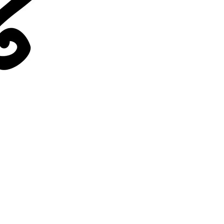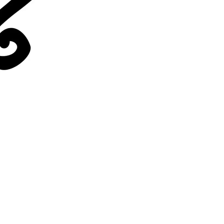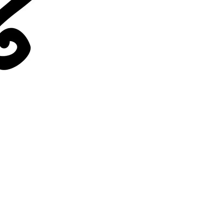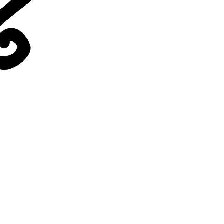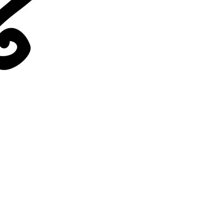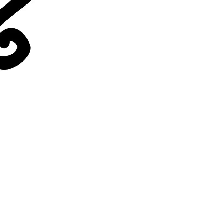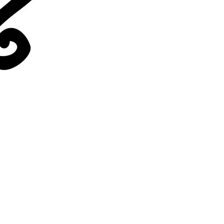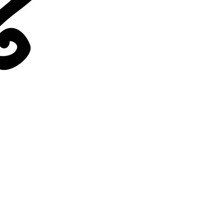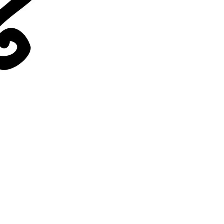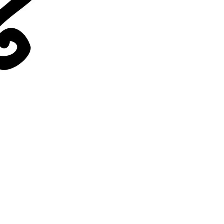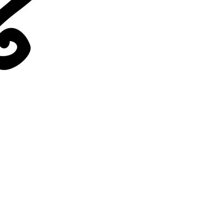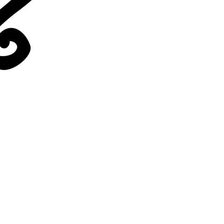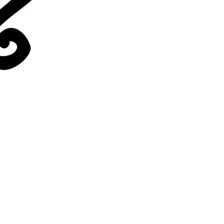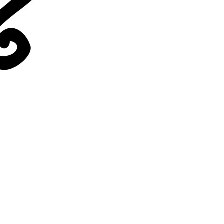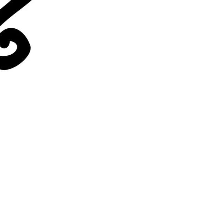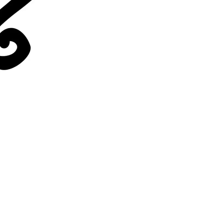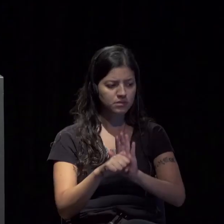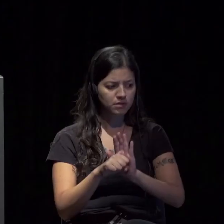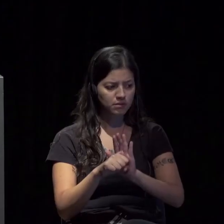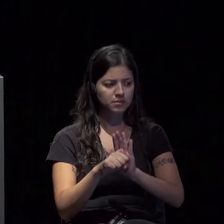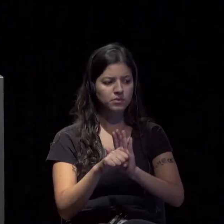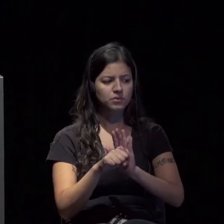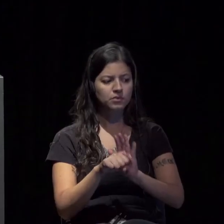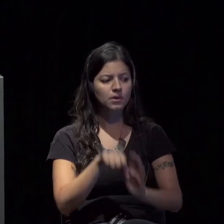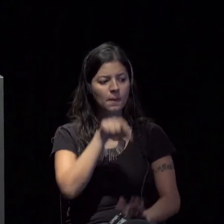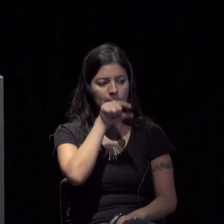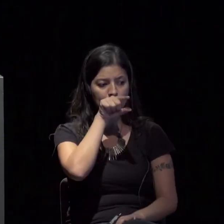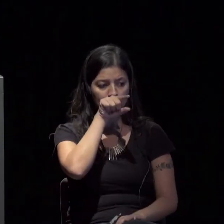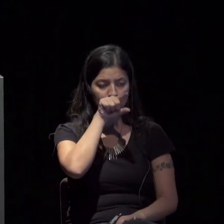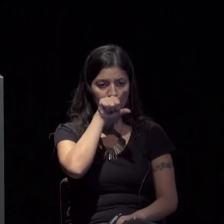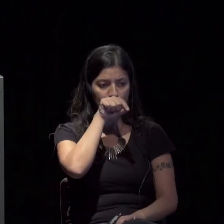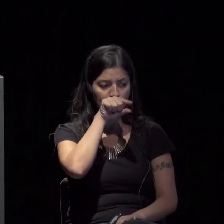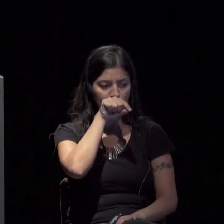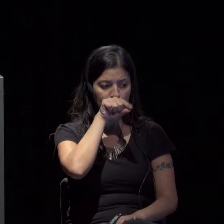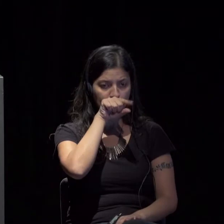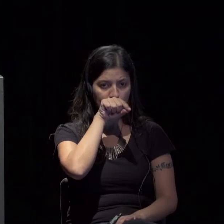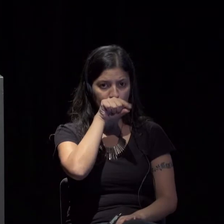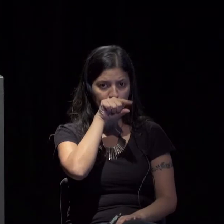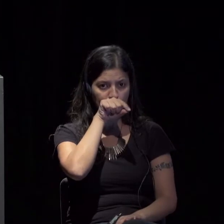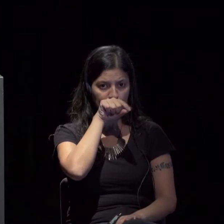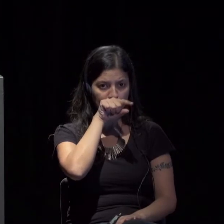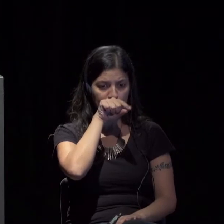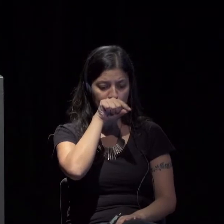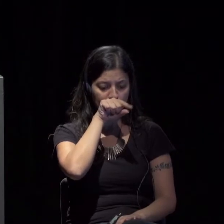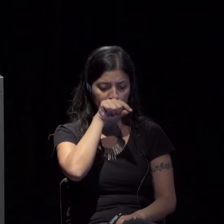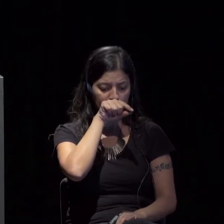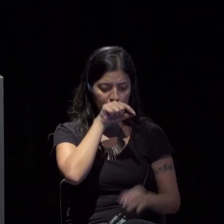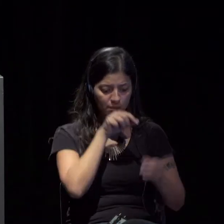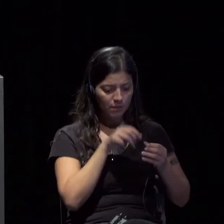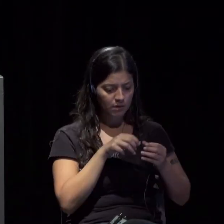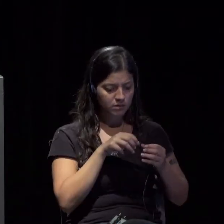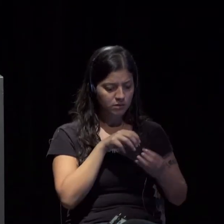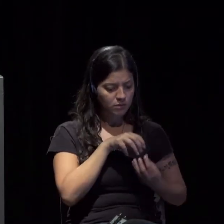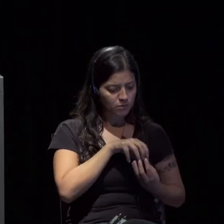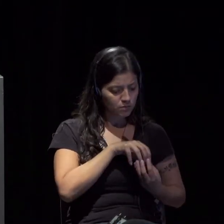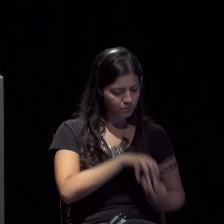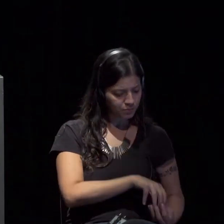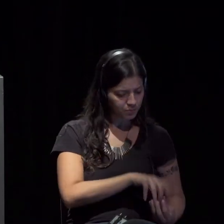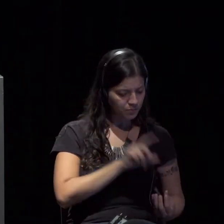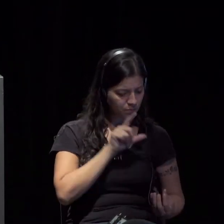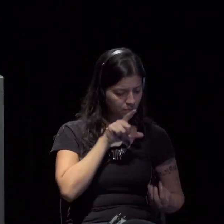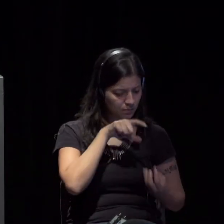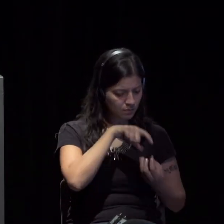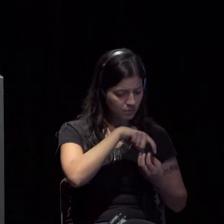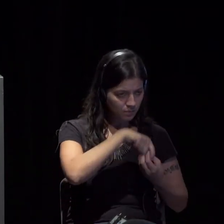egg in a dim crack iconography, Sankofa implies the relevance of emerging past or passing African